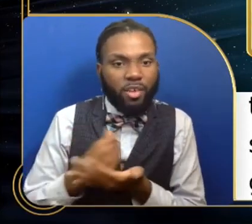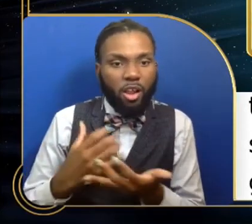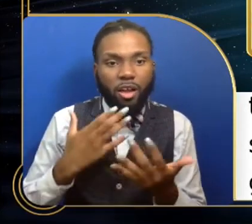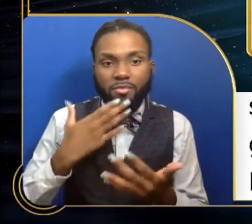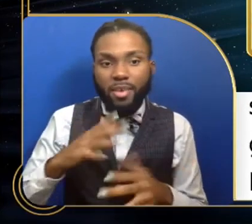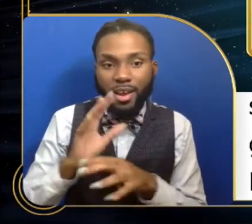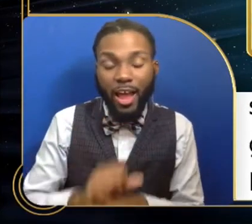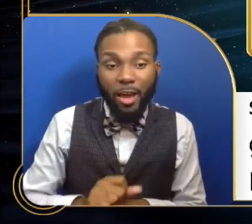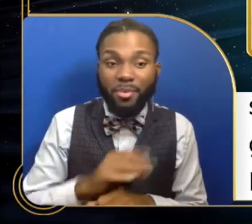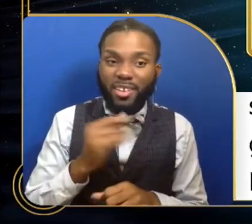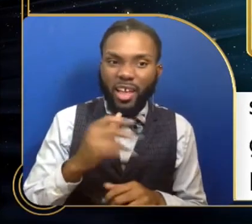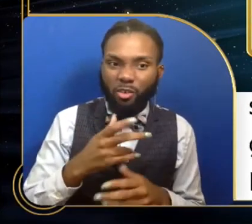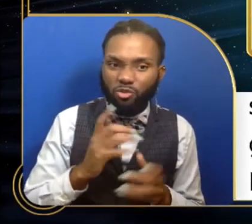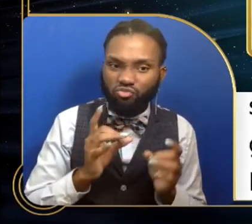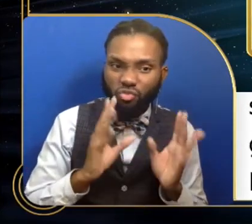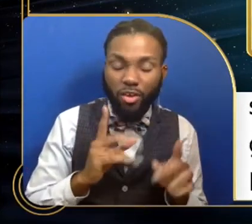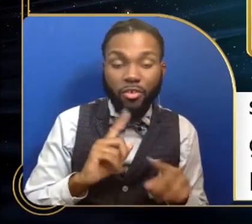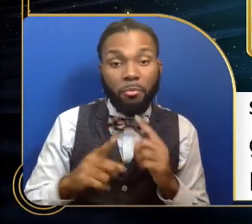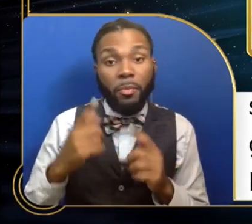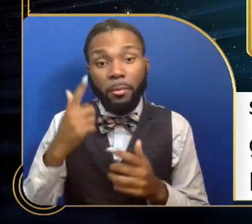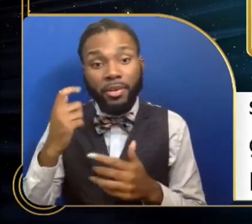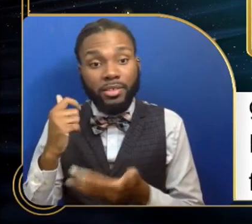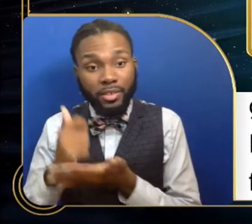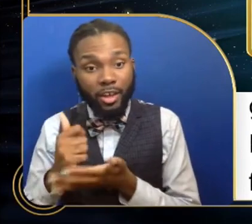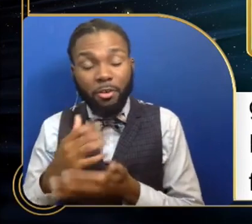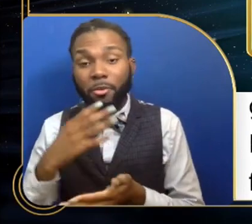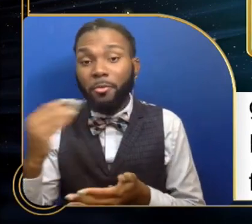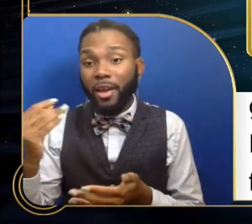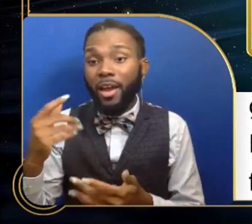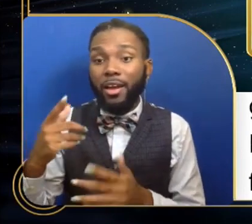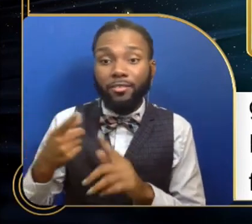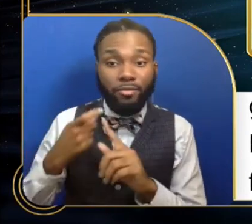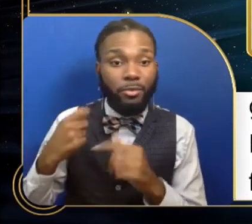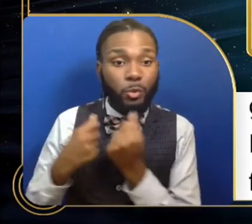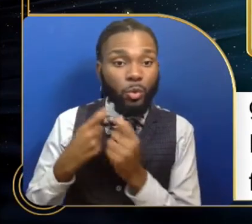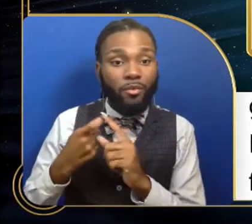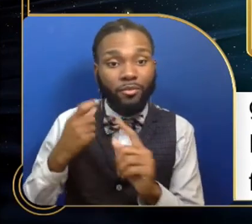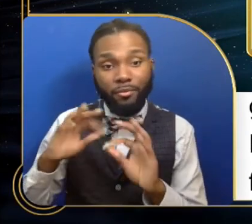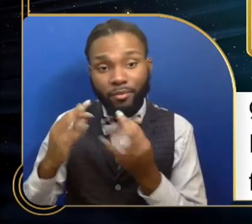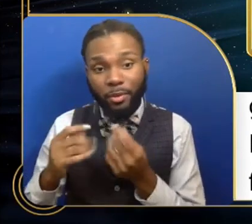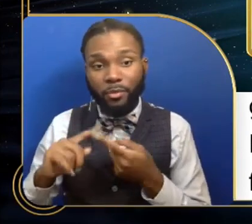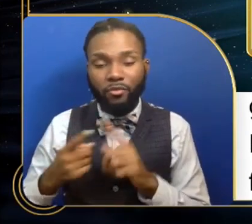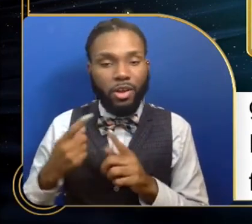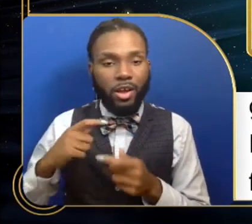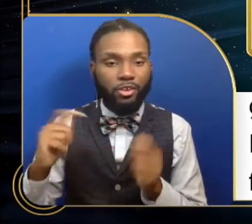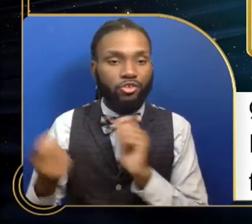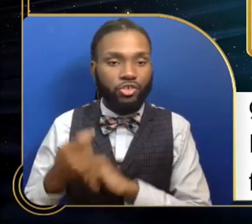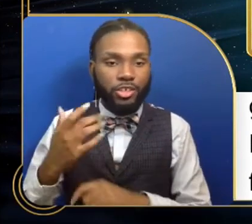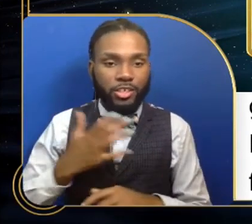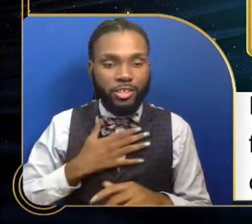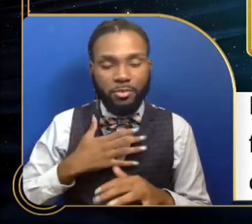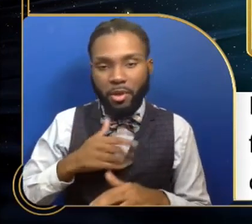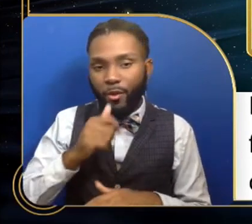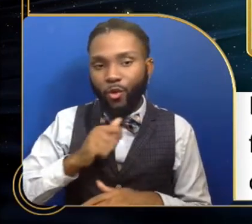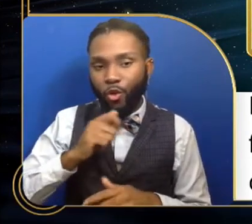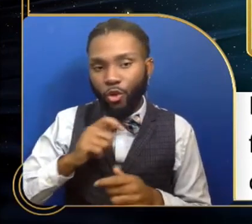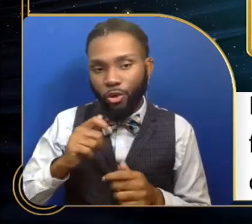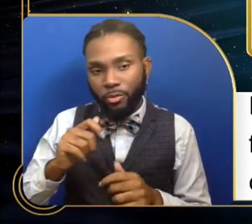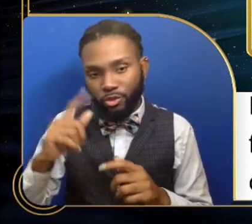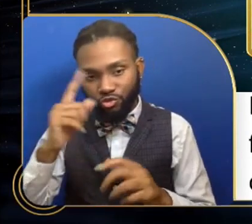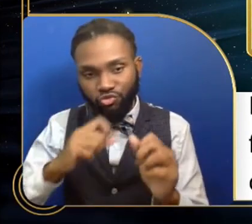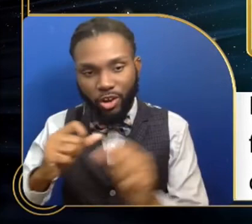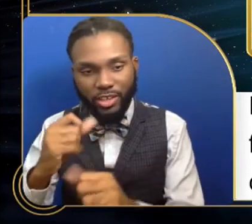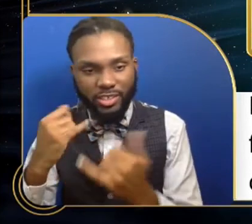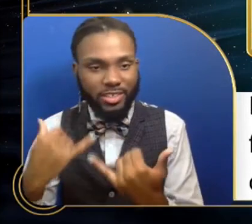therapy and the love and support from my family and friends, I've been able to change those to coping strategies that now serve me, which